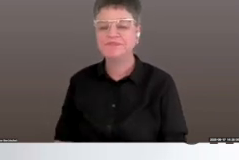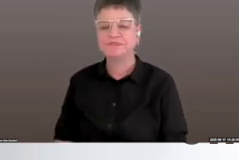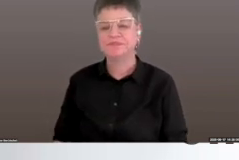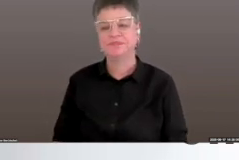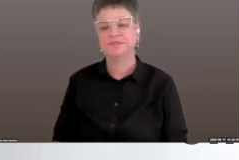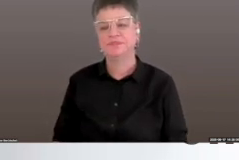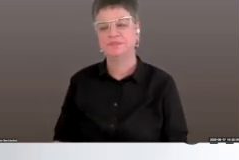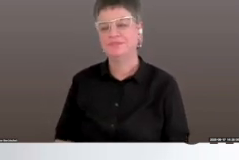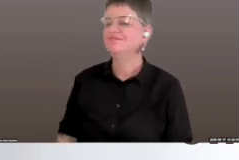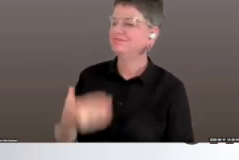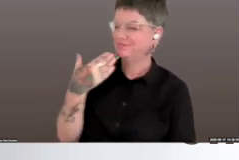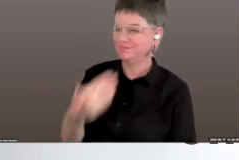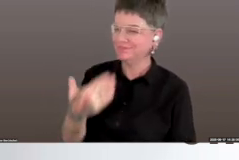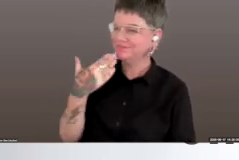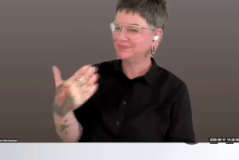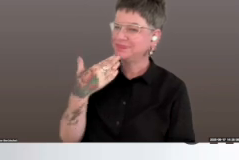Thanks.